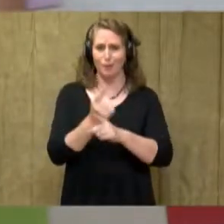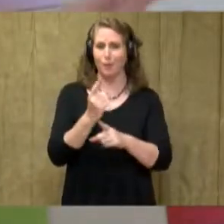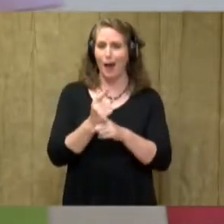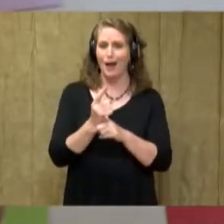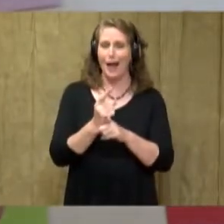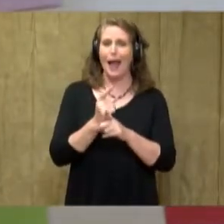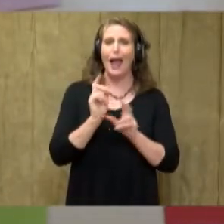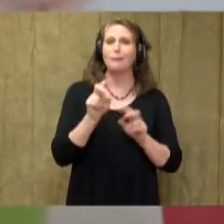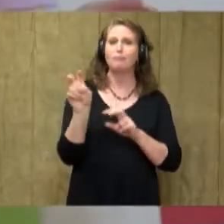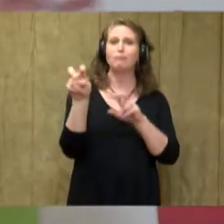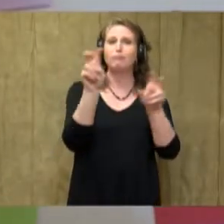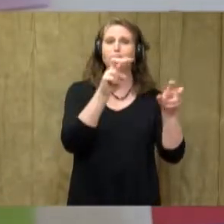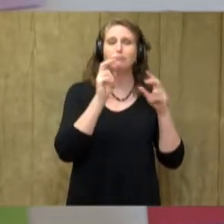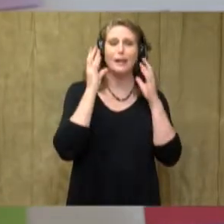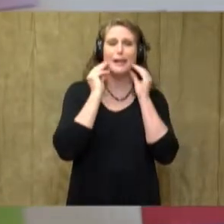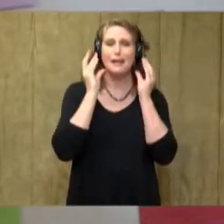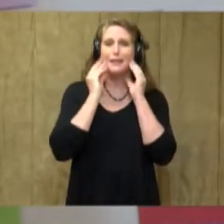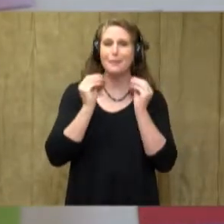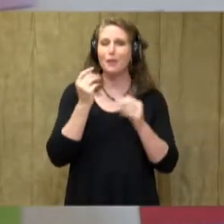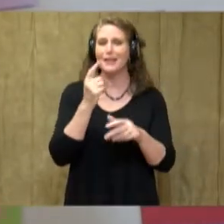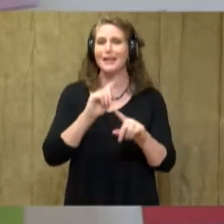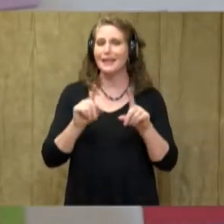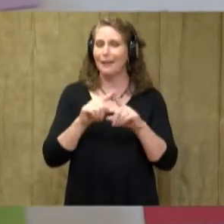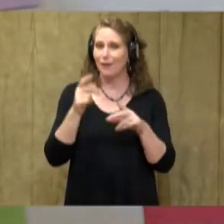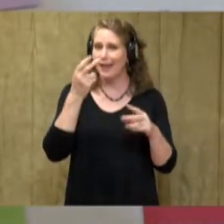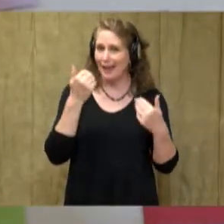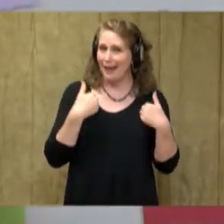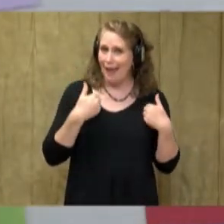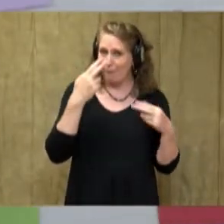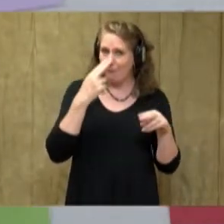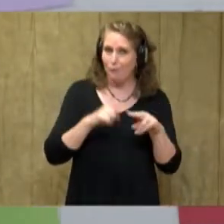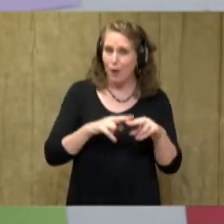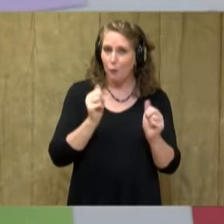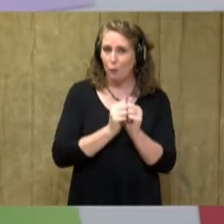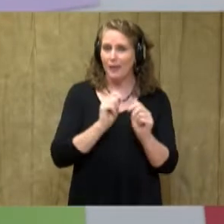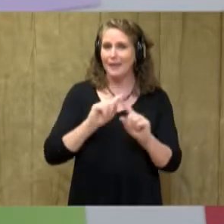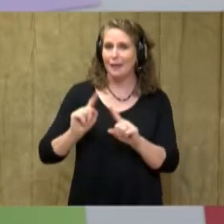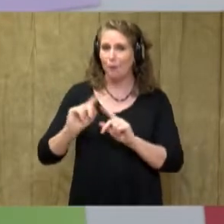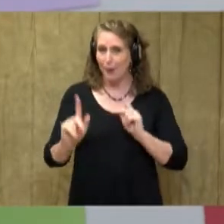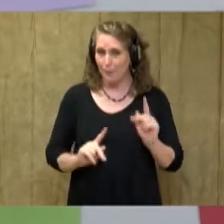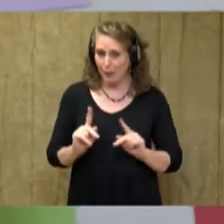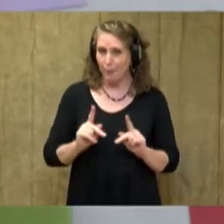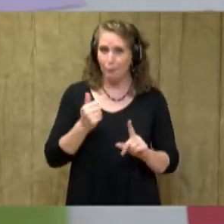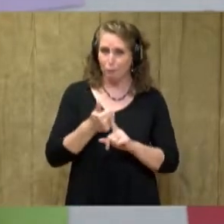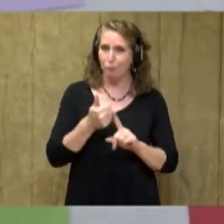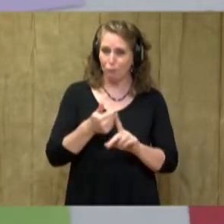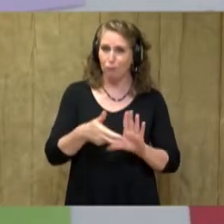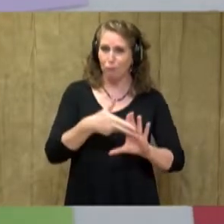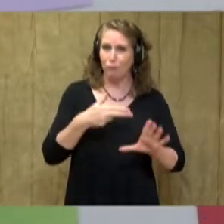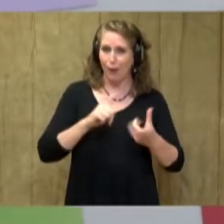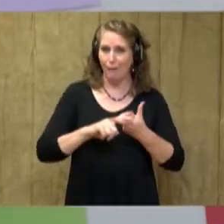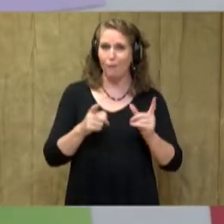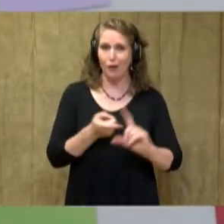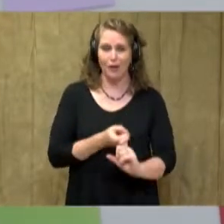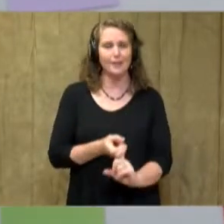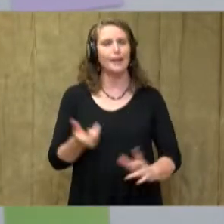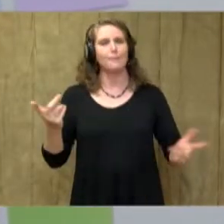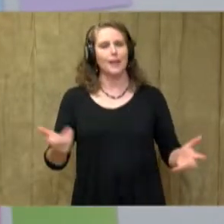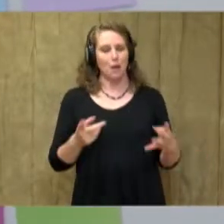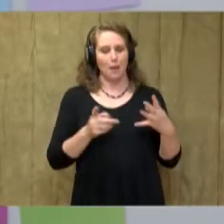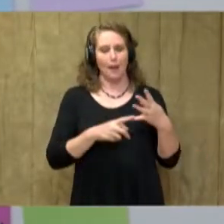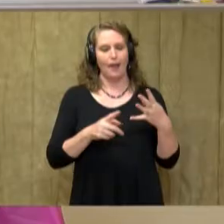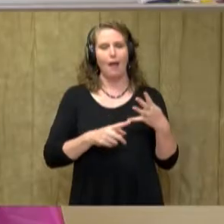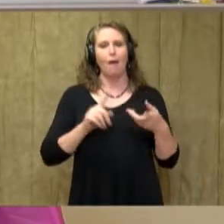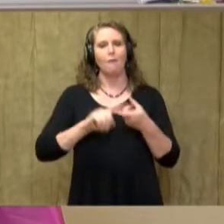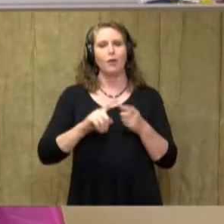go on lots of different adventures and have fun with different people that are your friends, okay? And lastly, what can friends